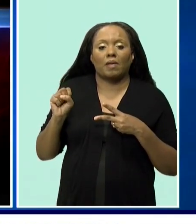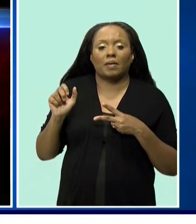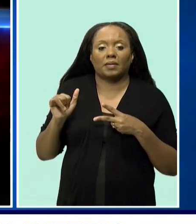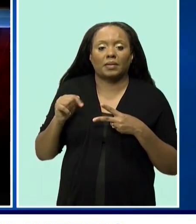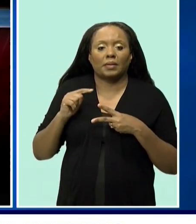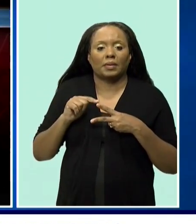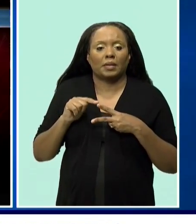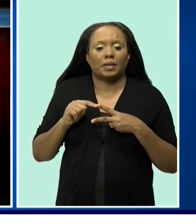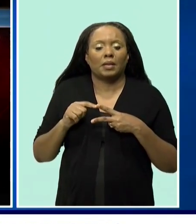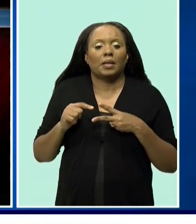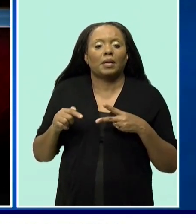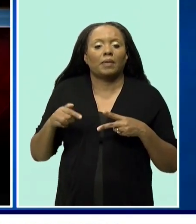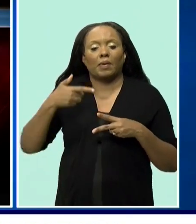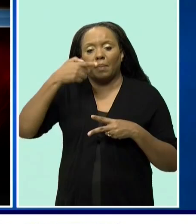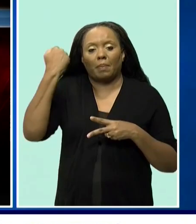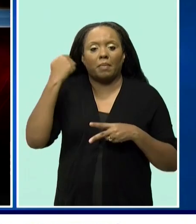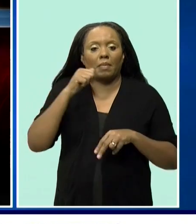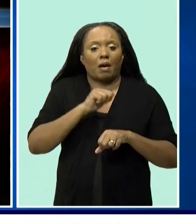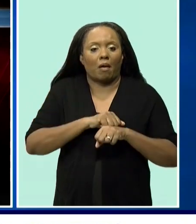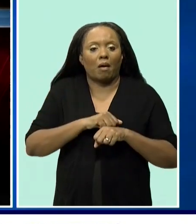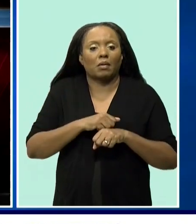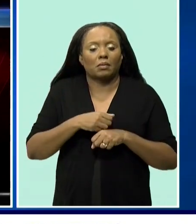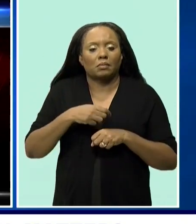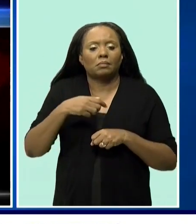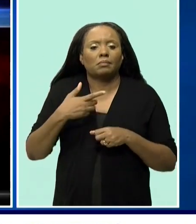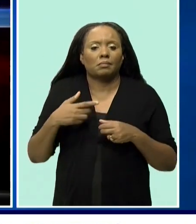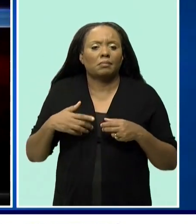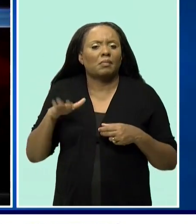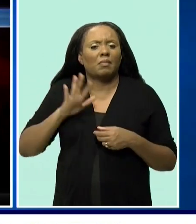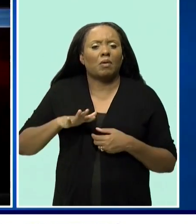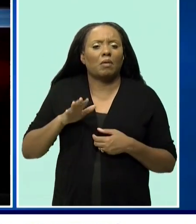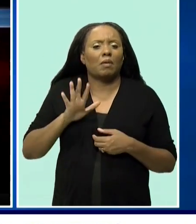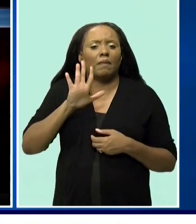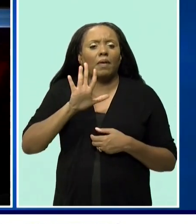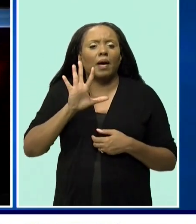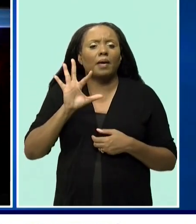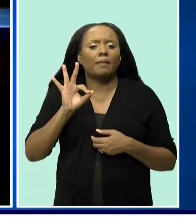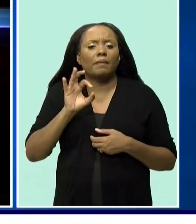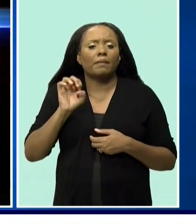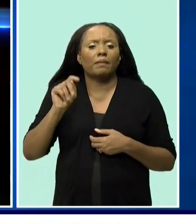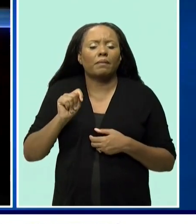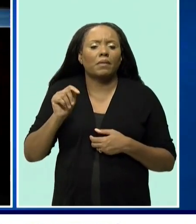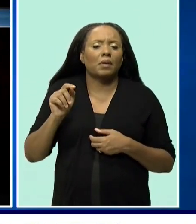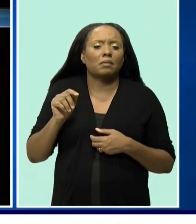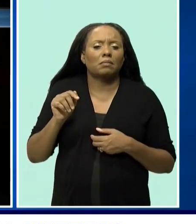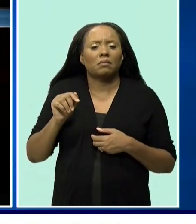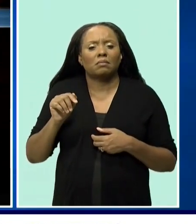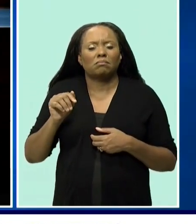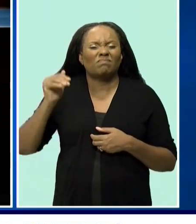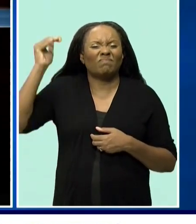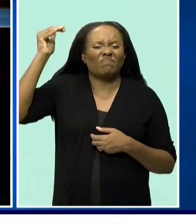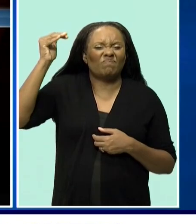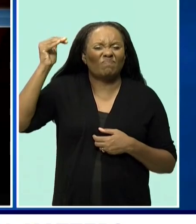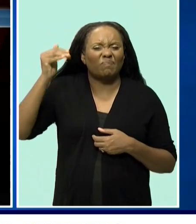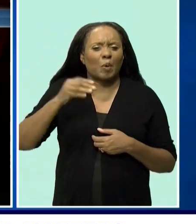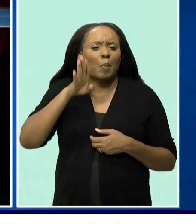Cumberbatch Road, Fairfield Road, Black Rock, St. Michael. He's approximately 5 feet 5 inches tall and of brown complexion and slim build. Jafari